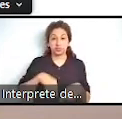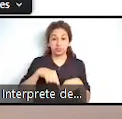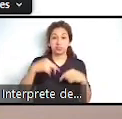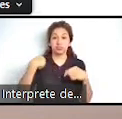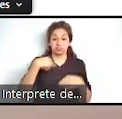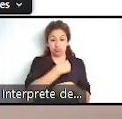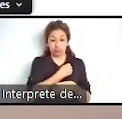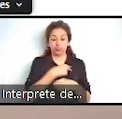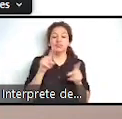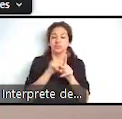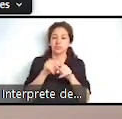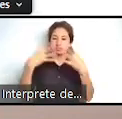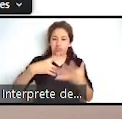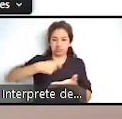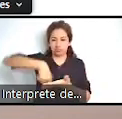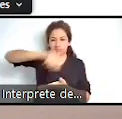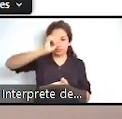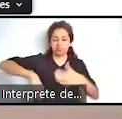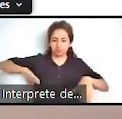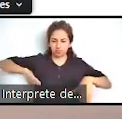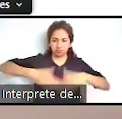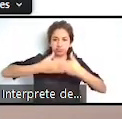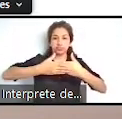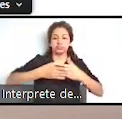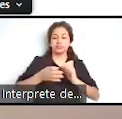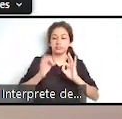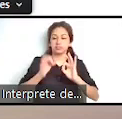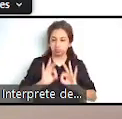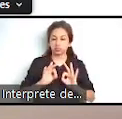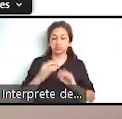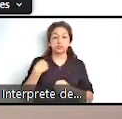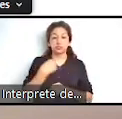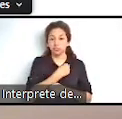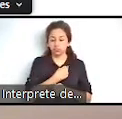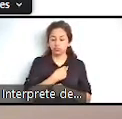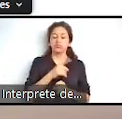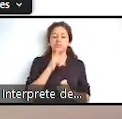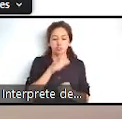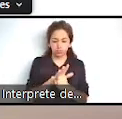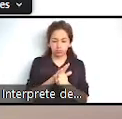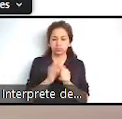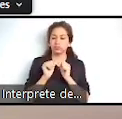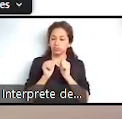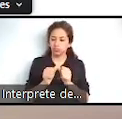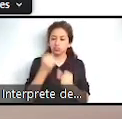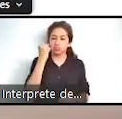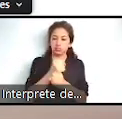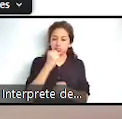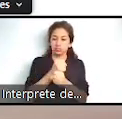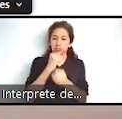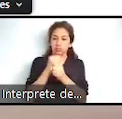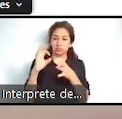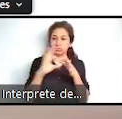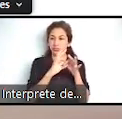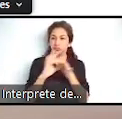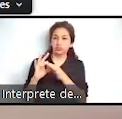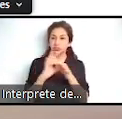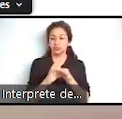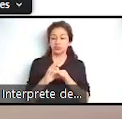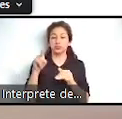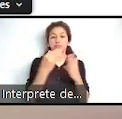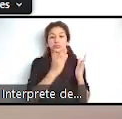and the swedish businesses have signed an integrity pact sweden reaffirms its commitment as an ally to keep working